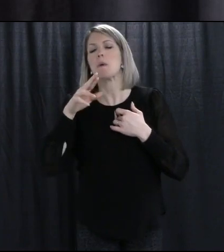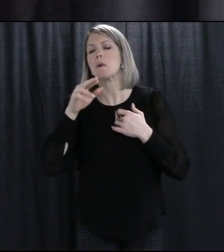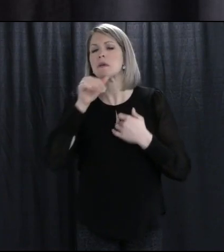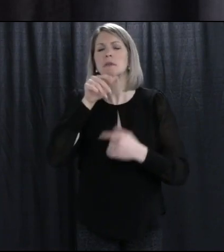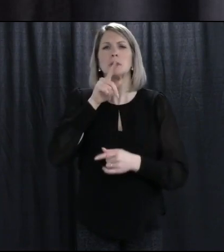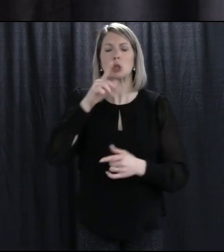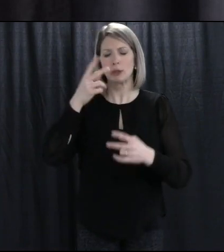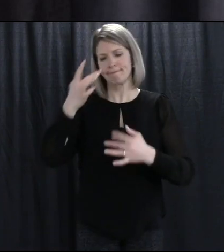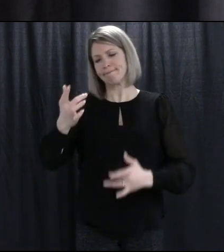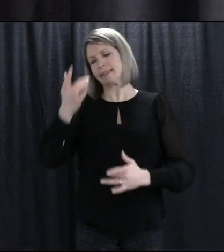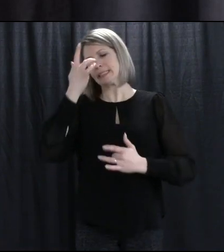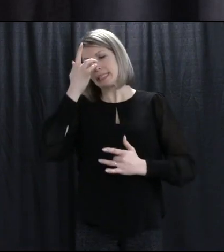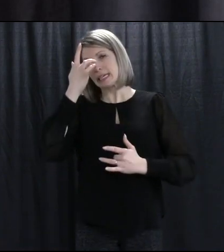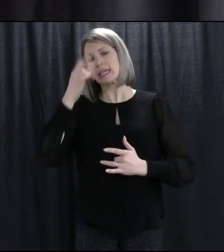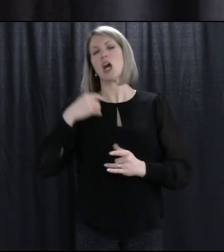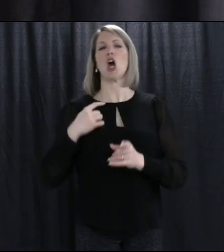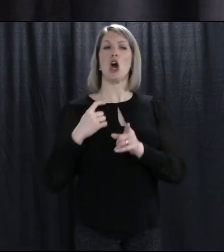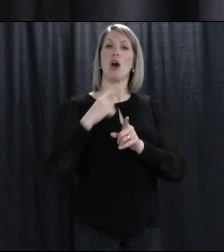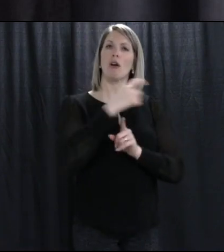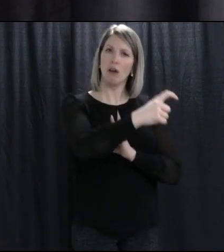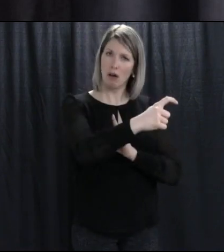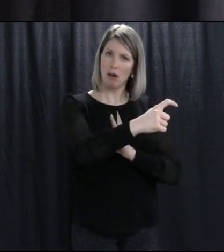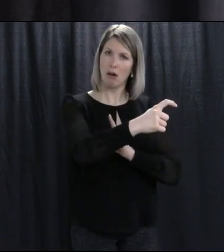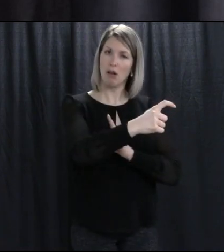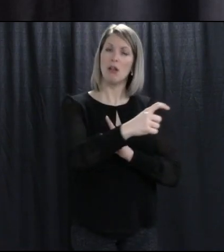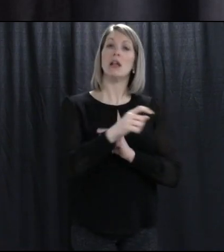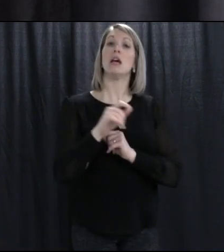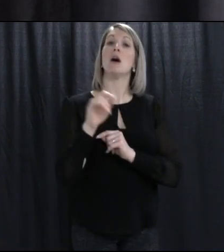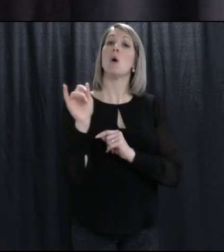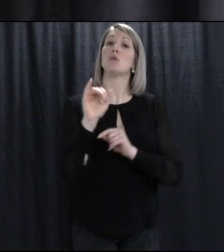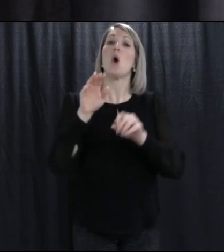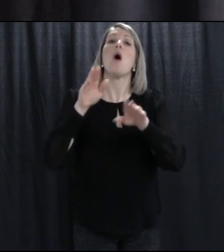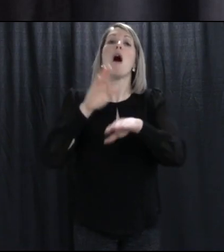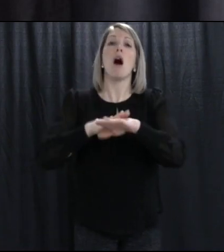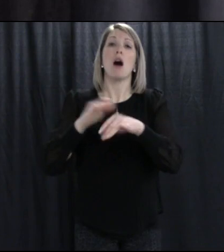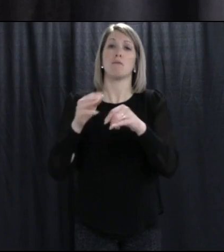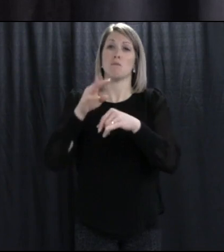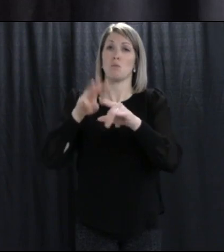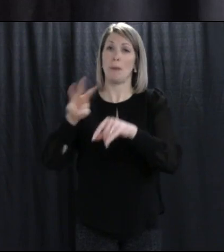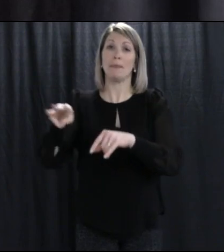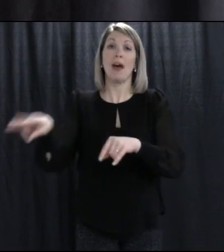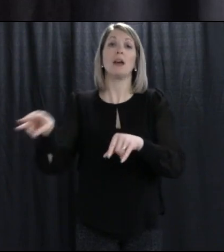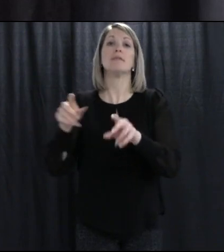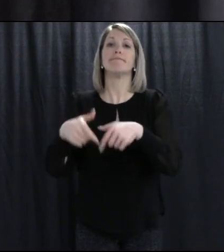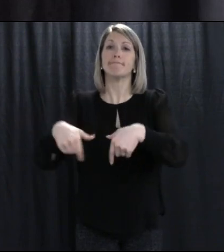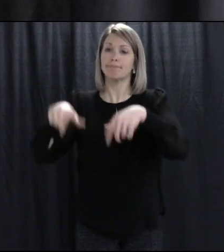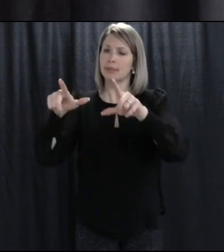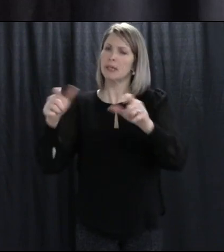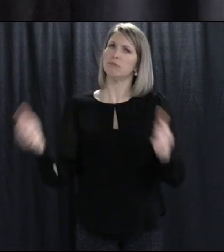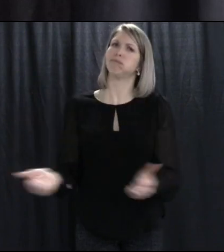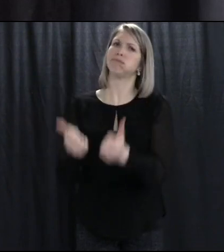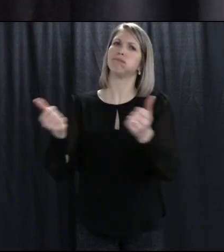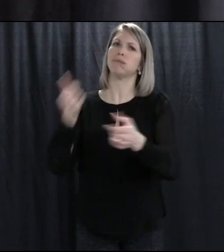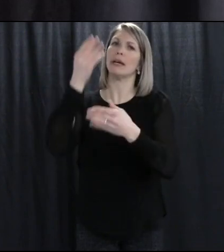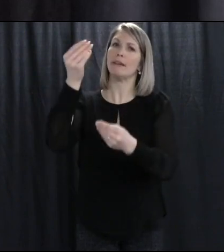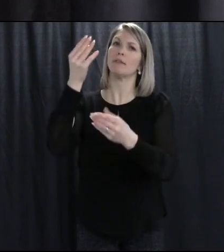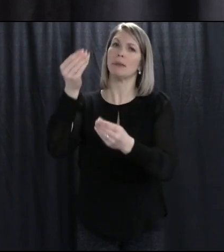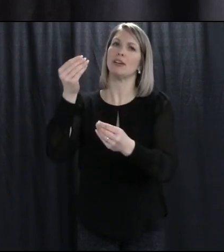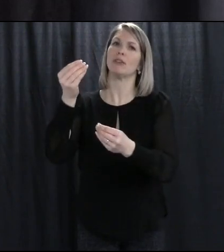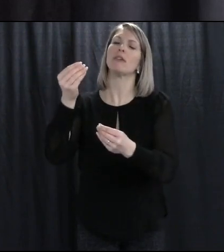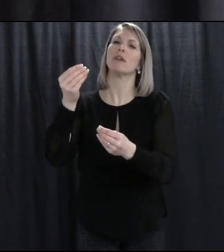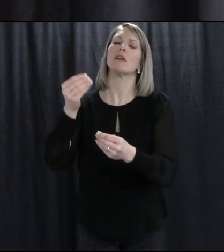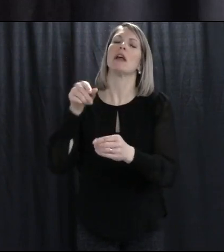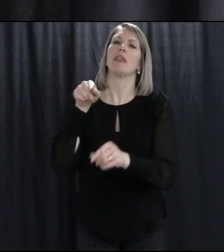self-assessment tool on our COVID-19 website. You can use that. Those are the questions that would be used by